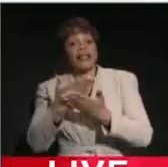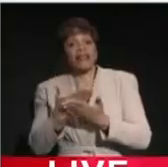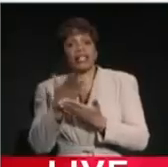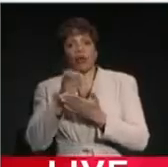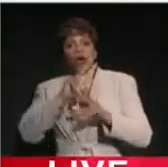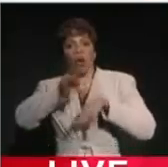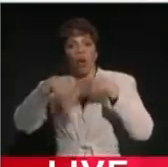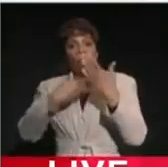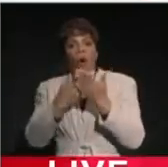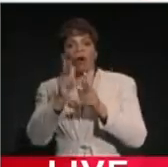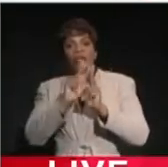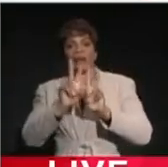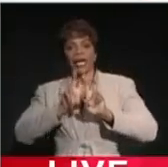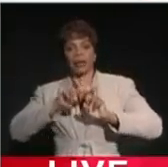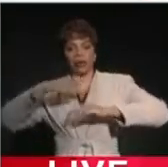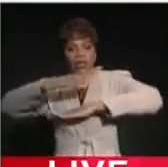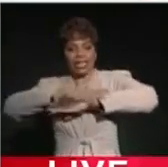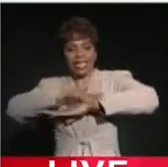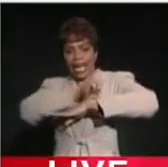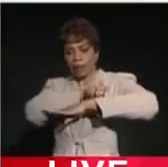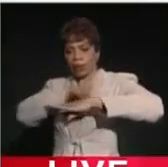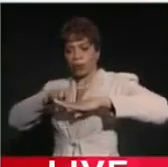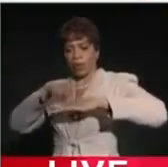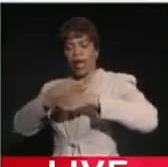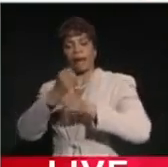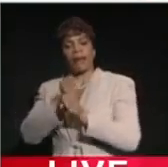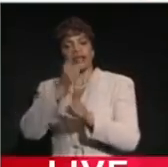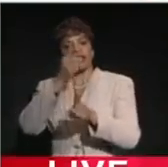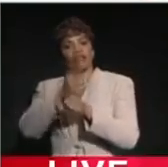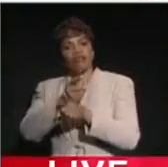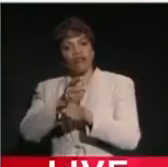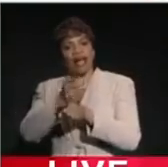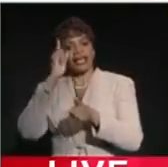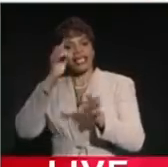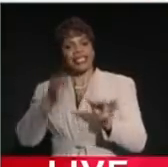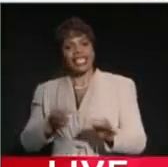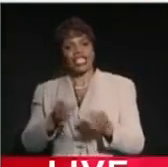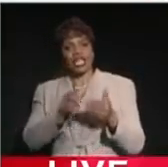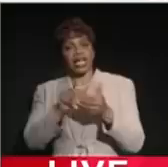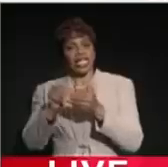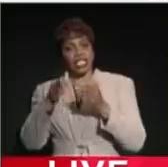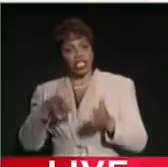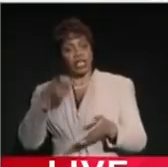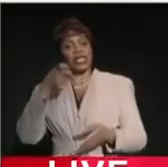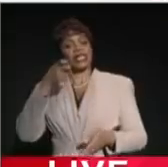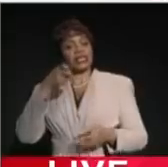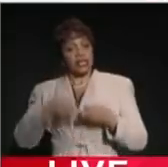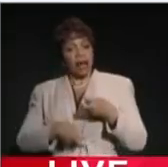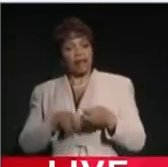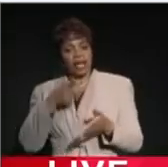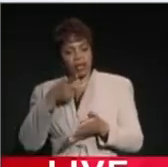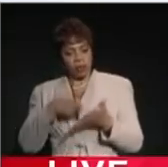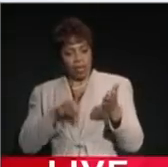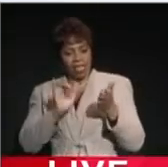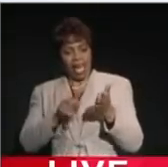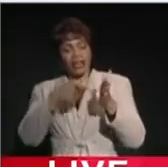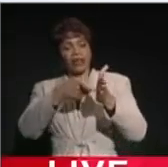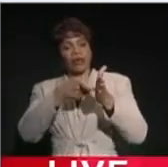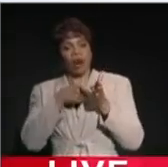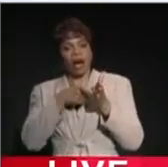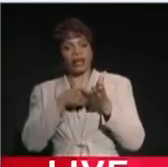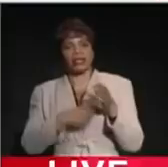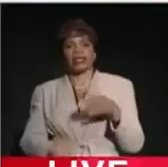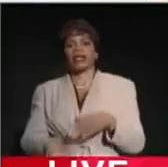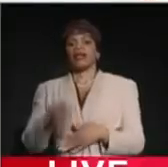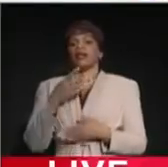around a table and make the right decision. Leadership is tough sometimes, and that's what this will require. All right. Ms. Guadagno, which side are you on? Right. Let's talk